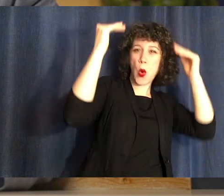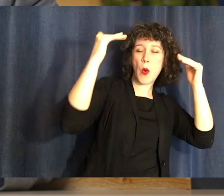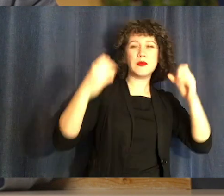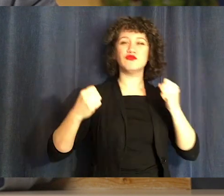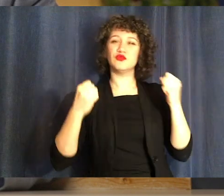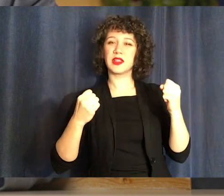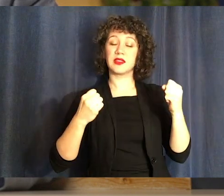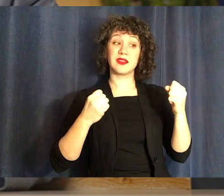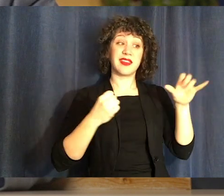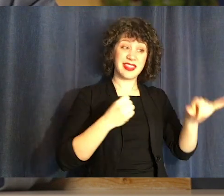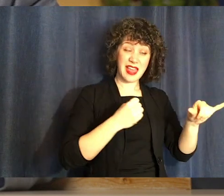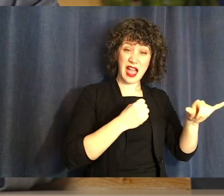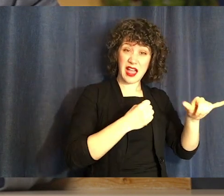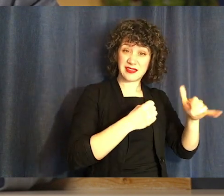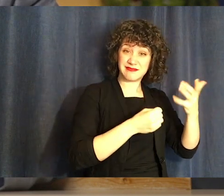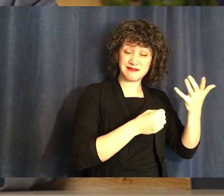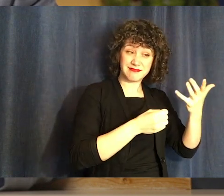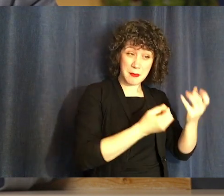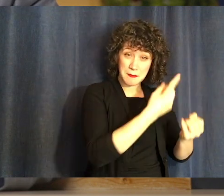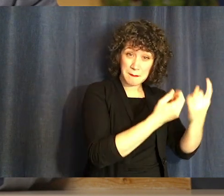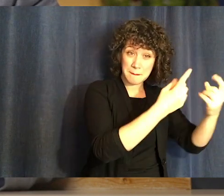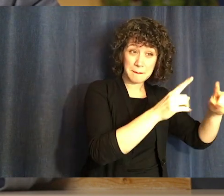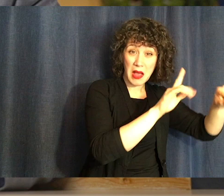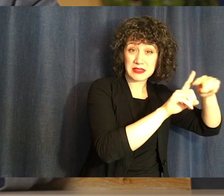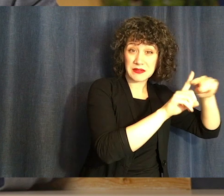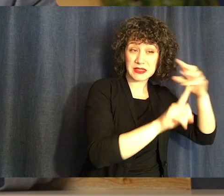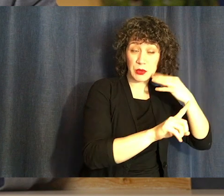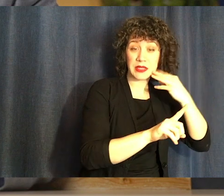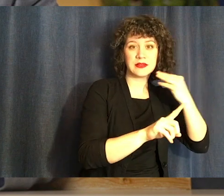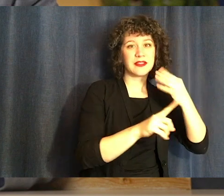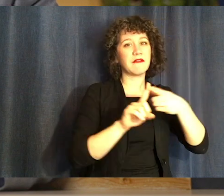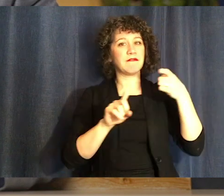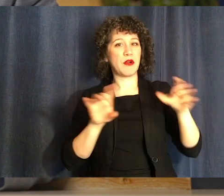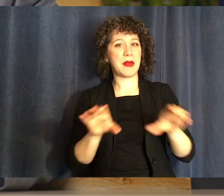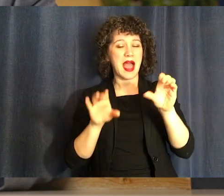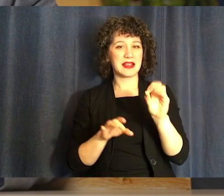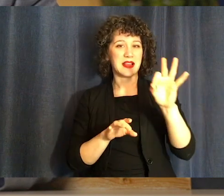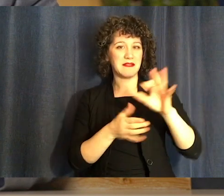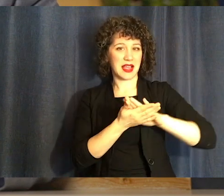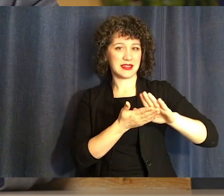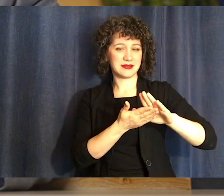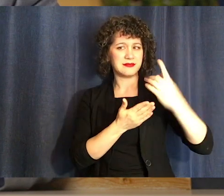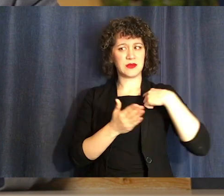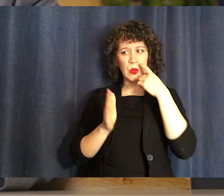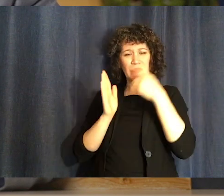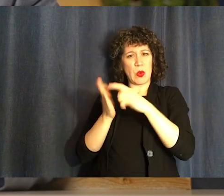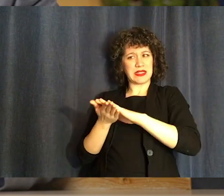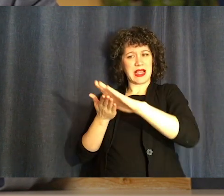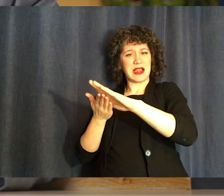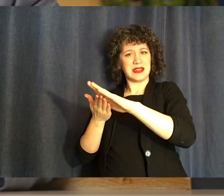towards one another. We hear about them more and more the longer we socially isolate and protect one another. Kindness